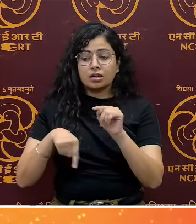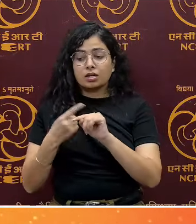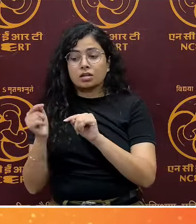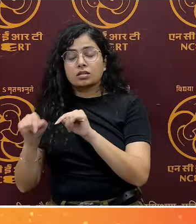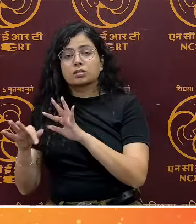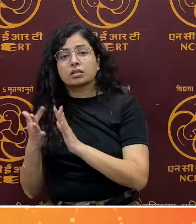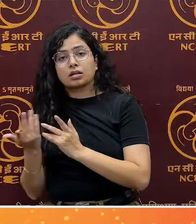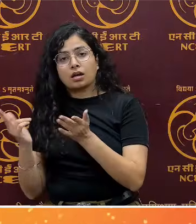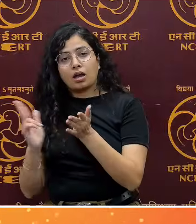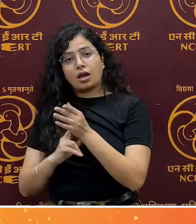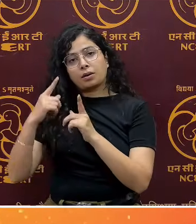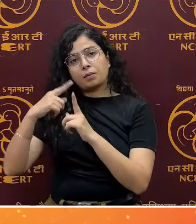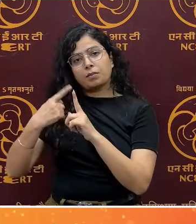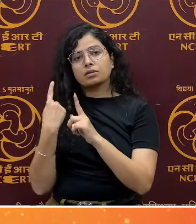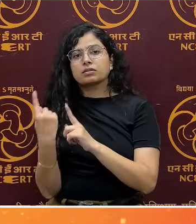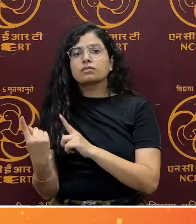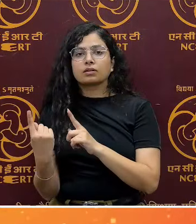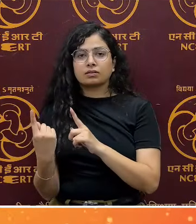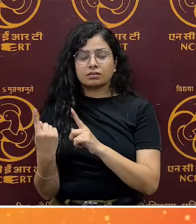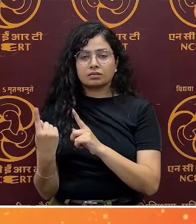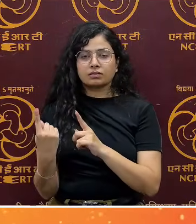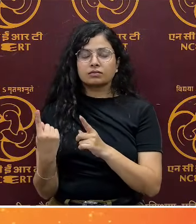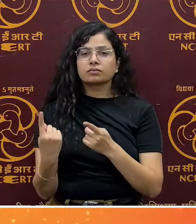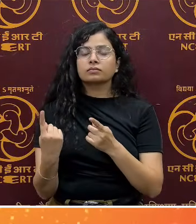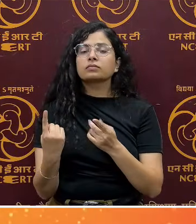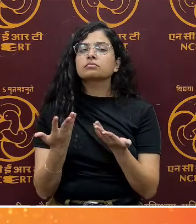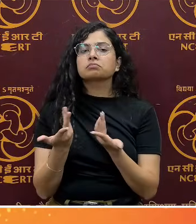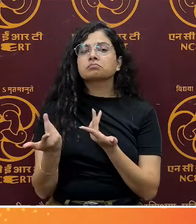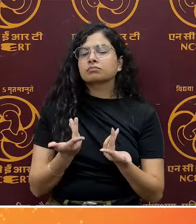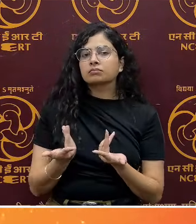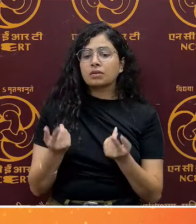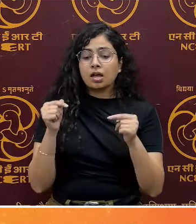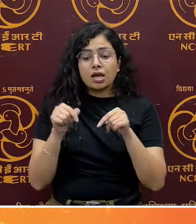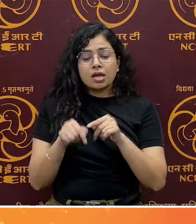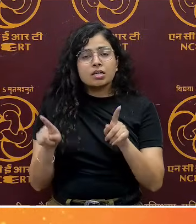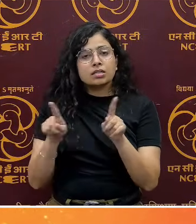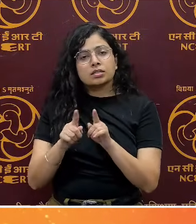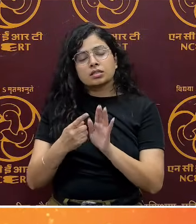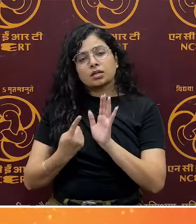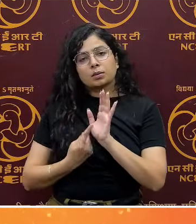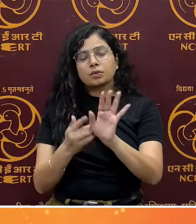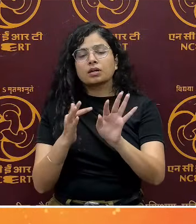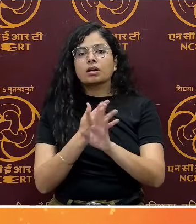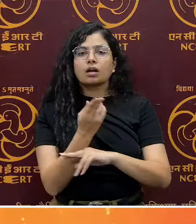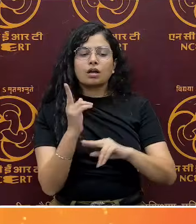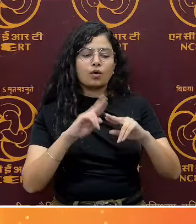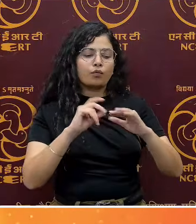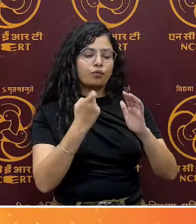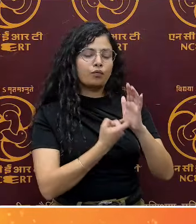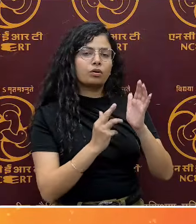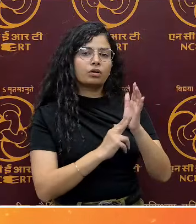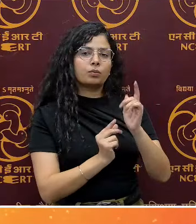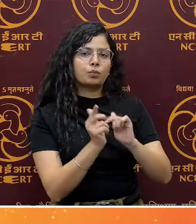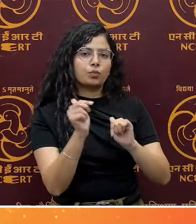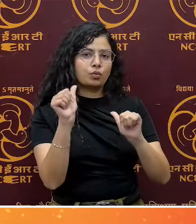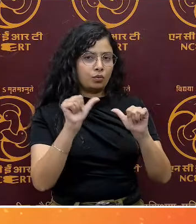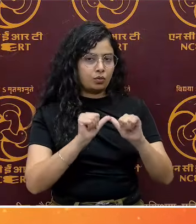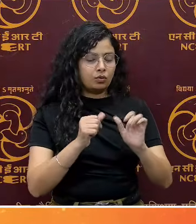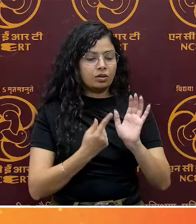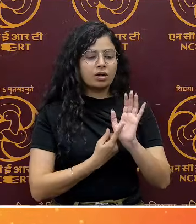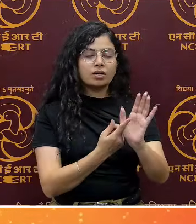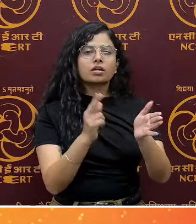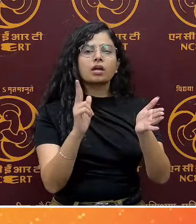it is 5 plus 1 is 6. So it resembles this formula, half of n into n plus